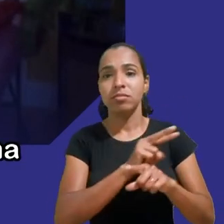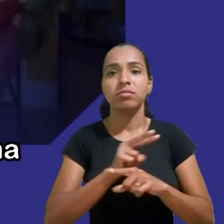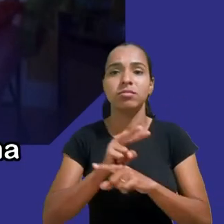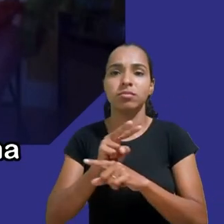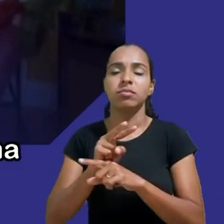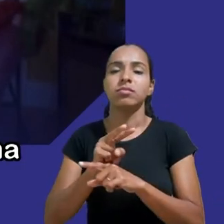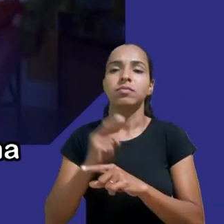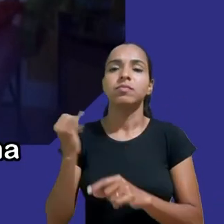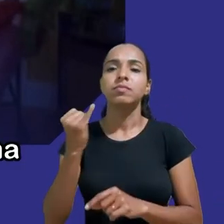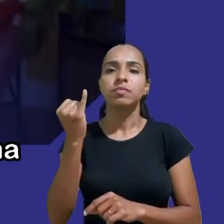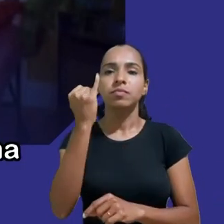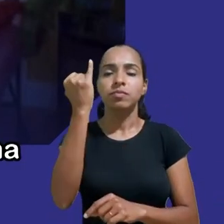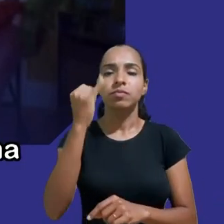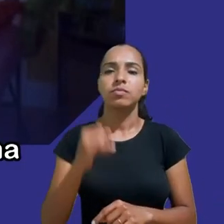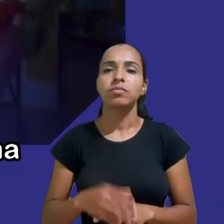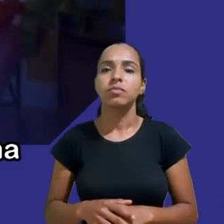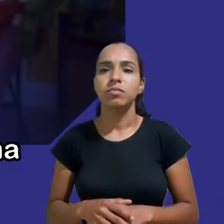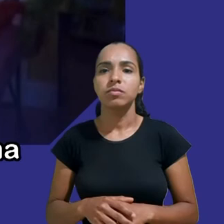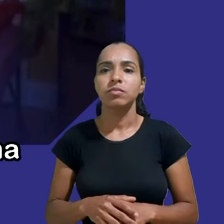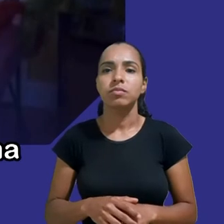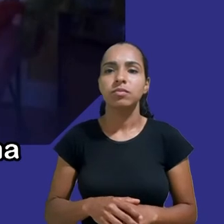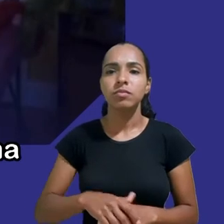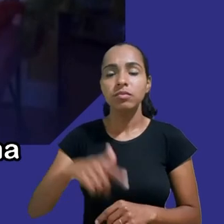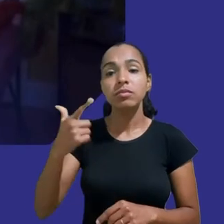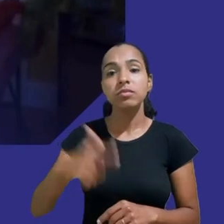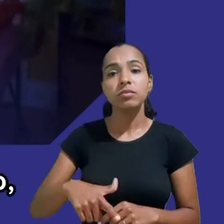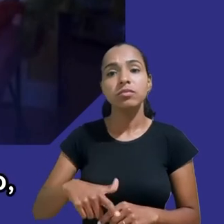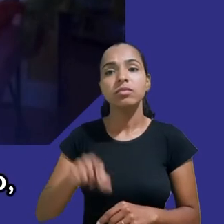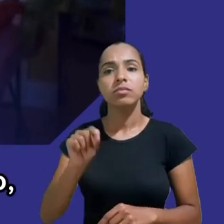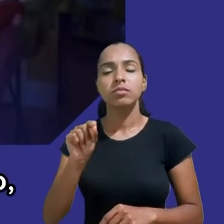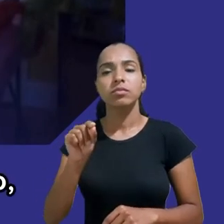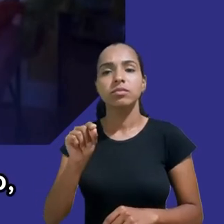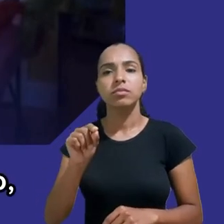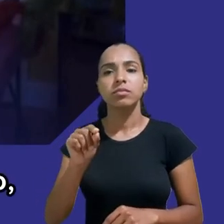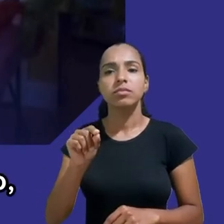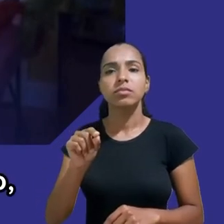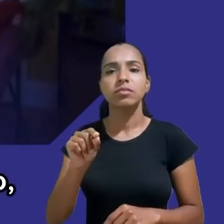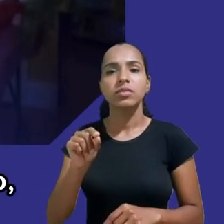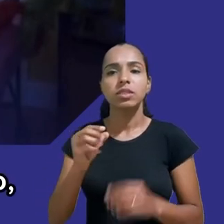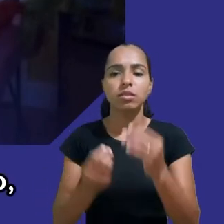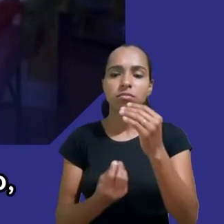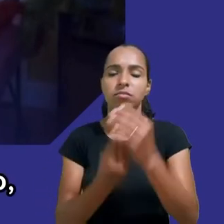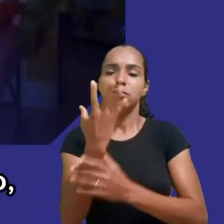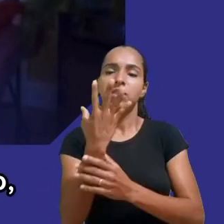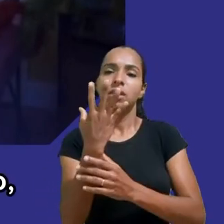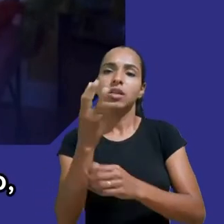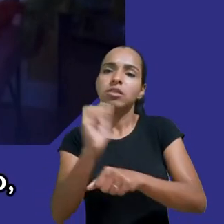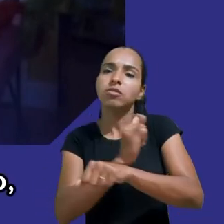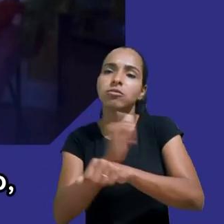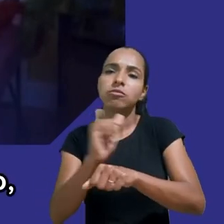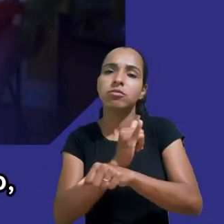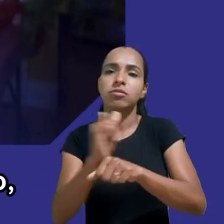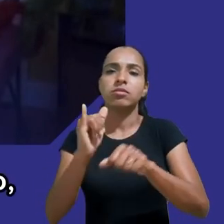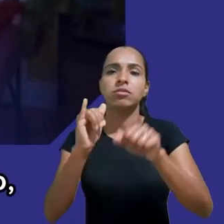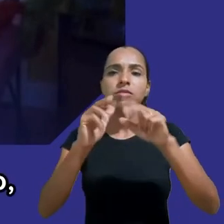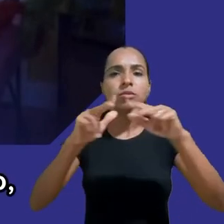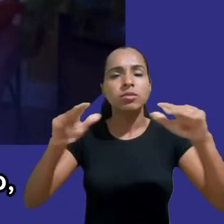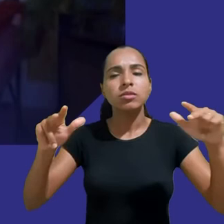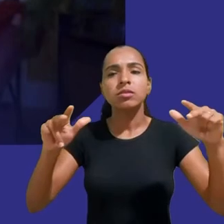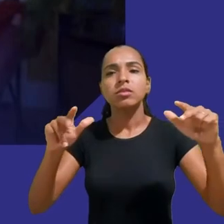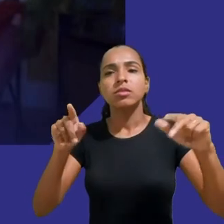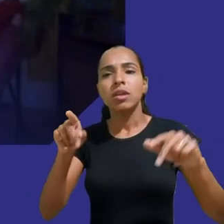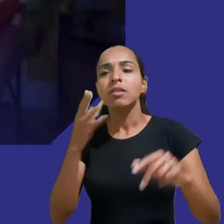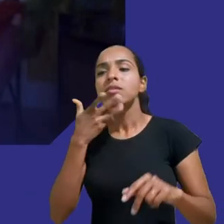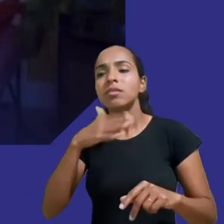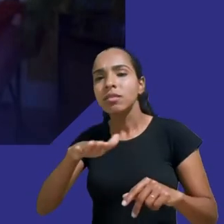we create a system where children have access to the media that supports their development